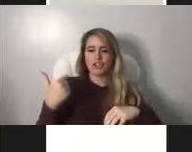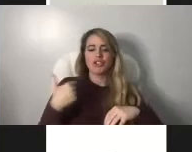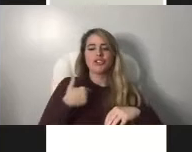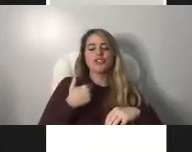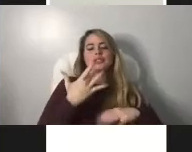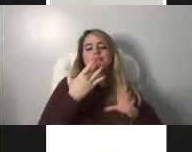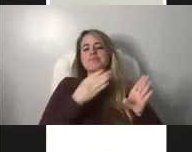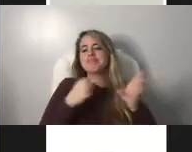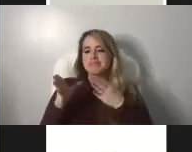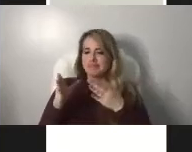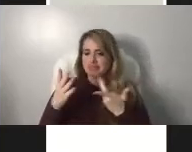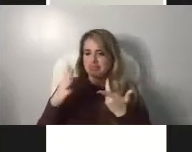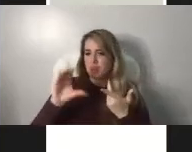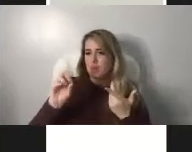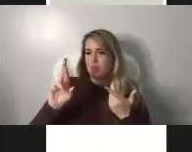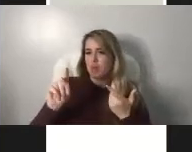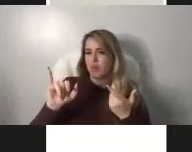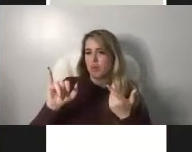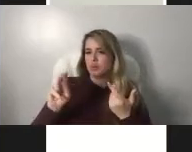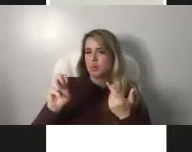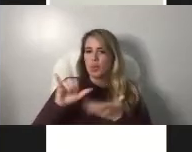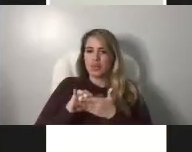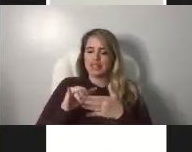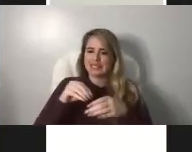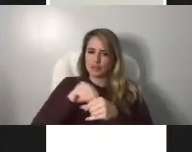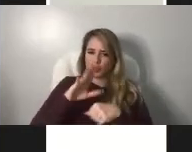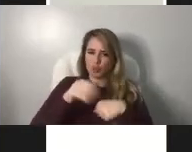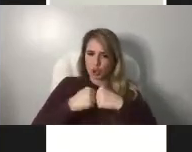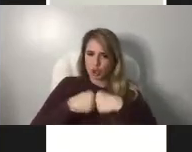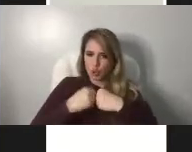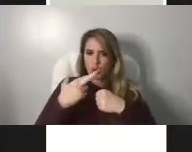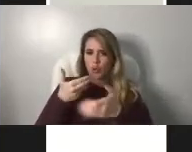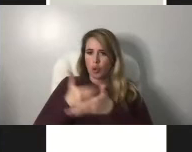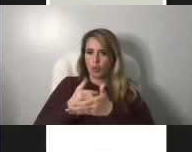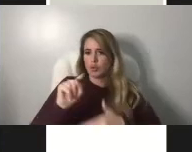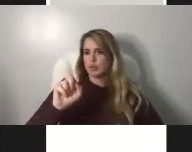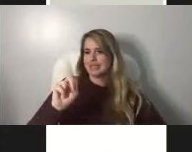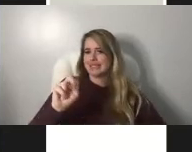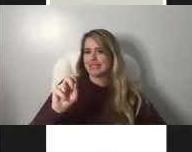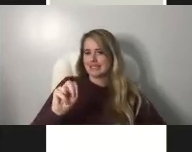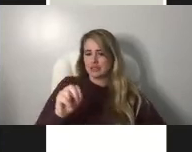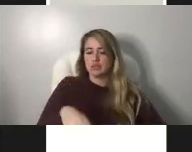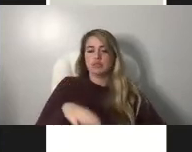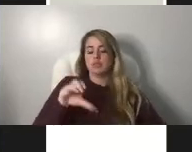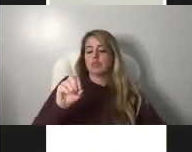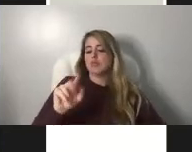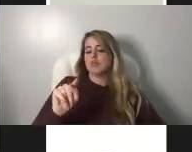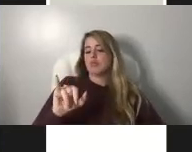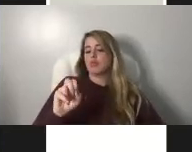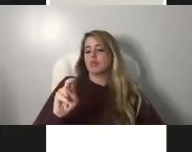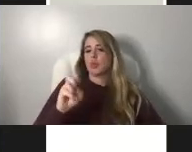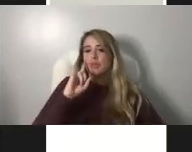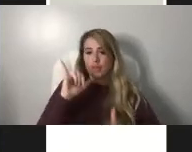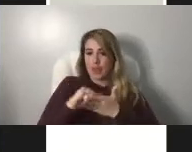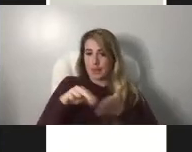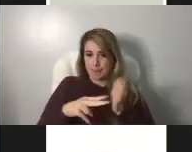of cortisone injection that is done into a joint or around a tendon. Cortisone for this purpose is readily